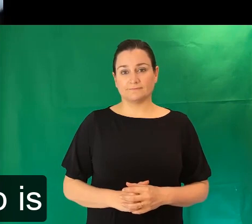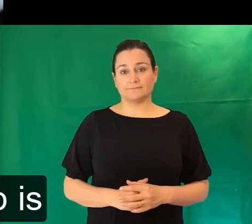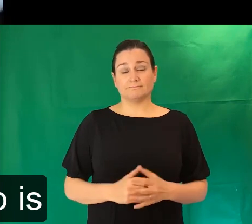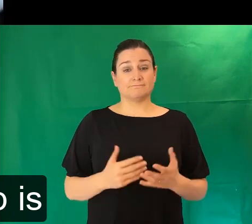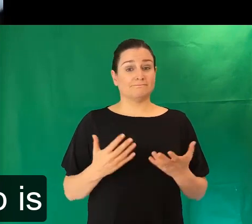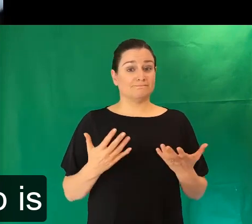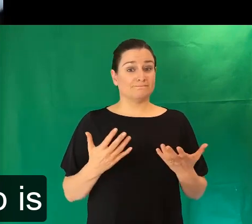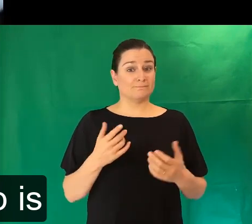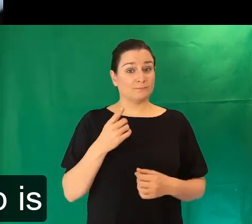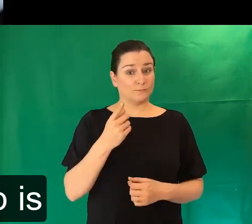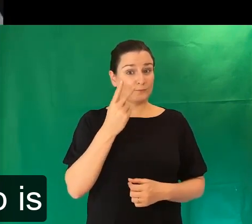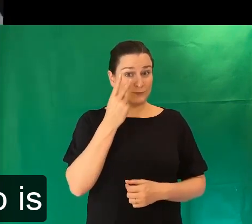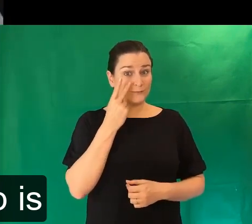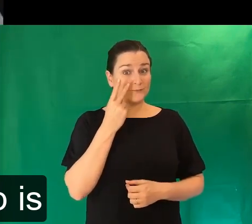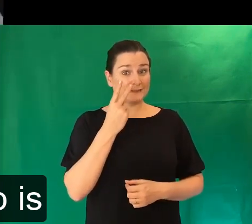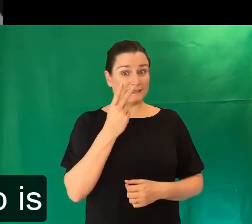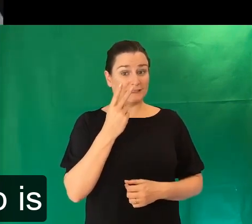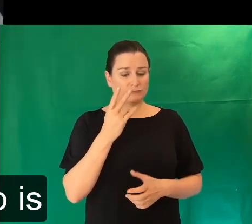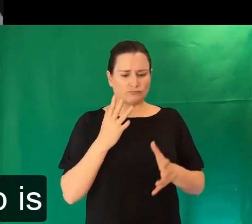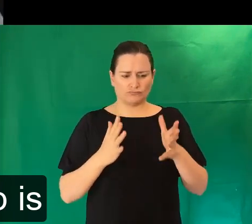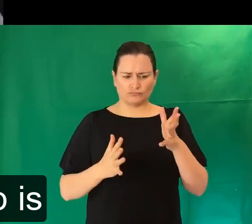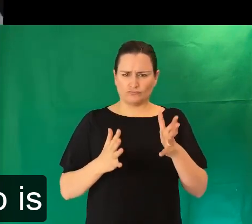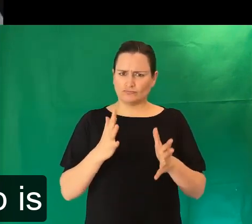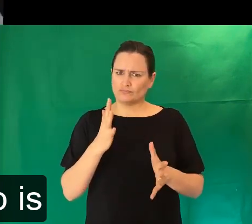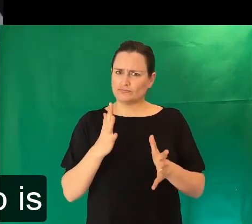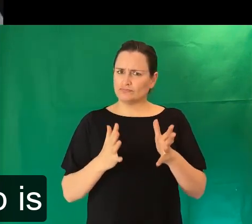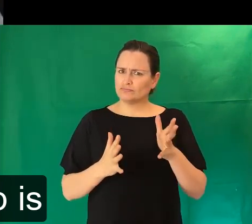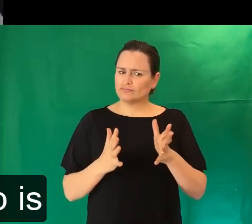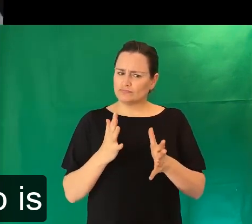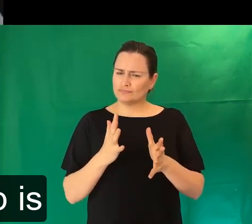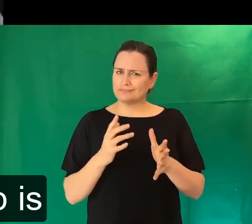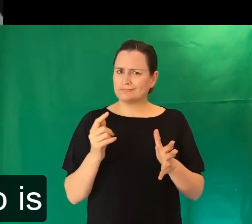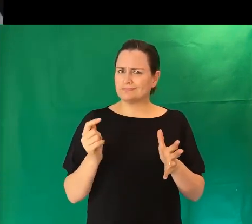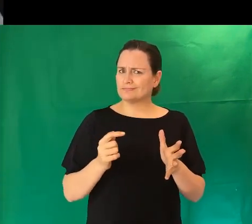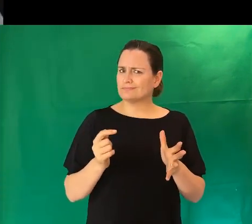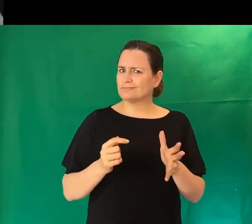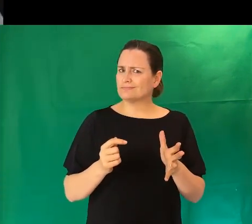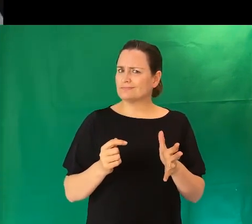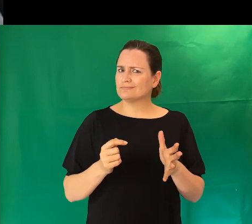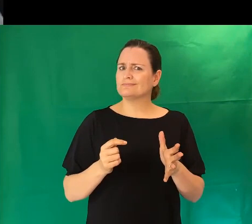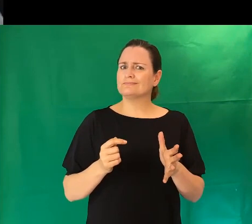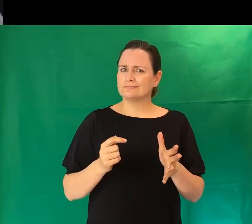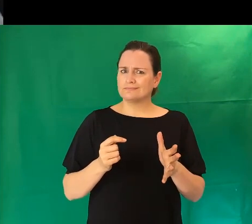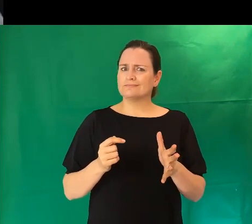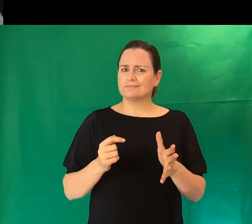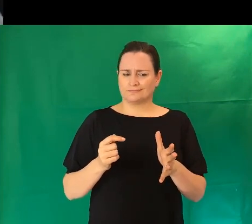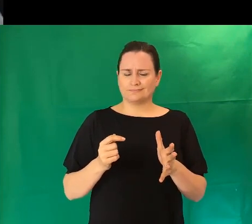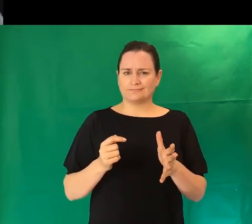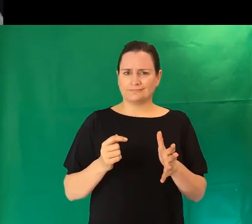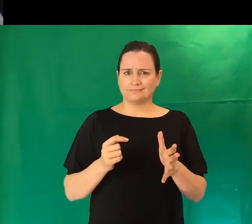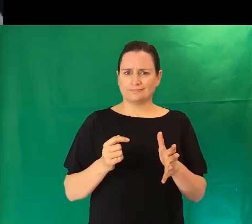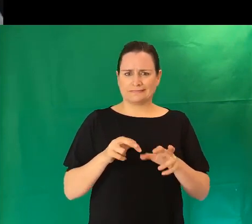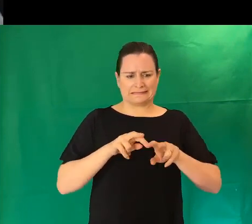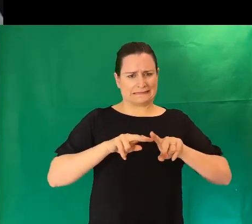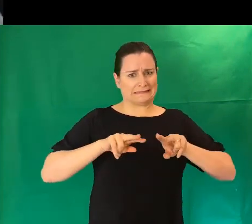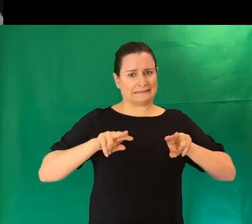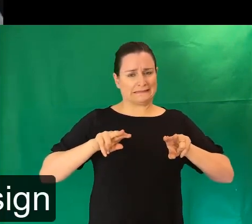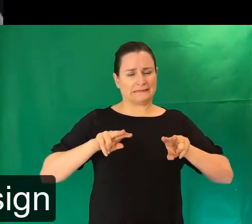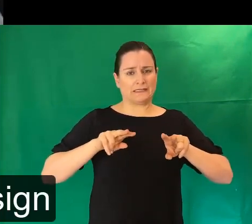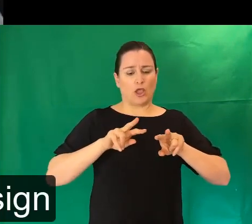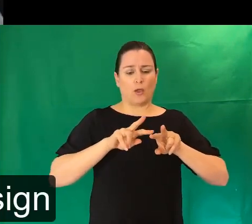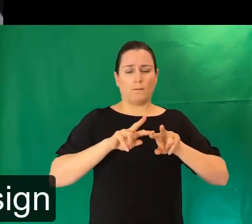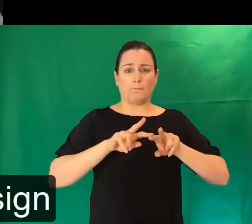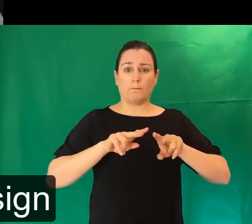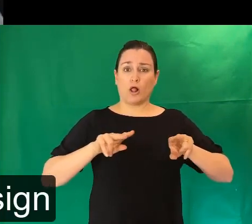So what we can see in this clip is that Ava is producing